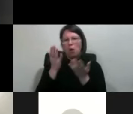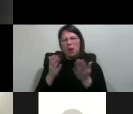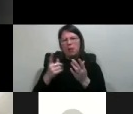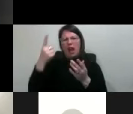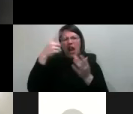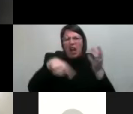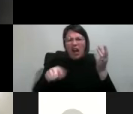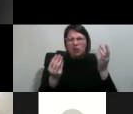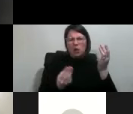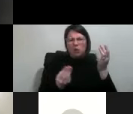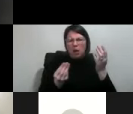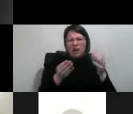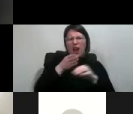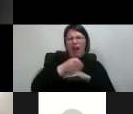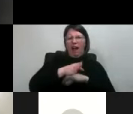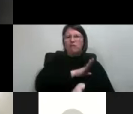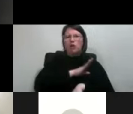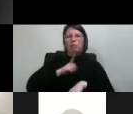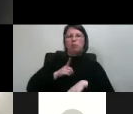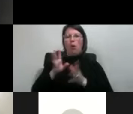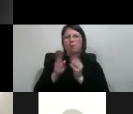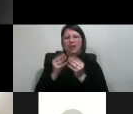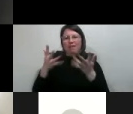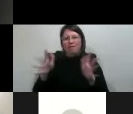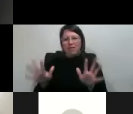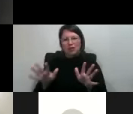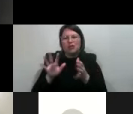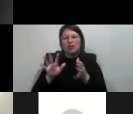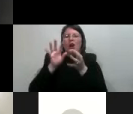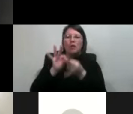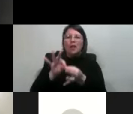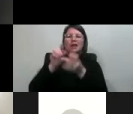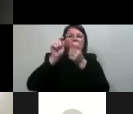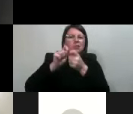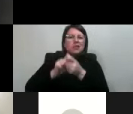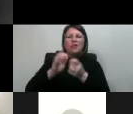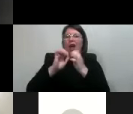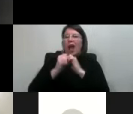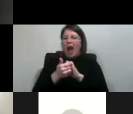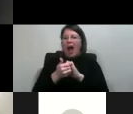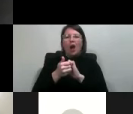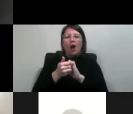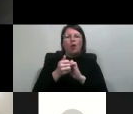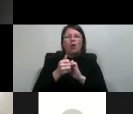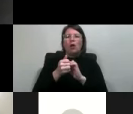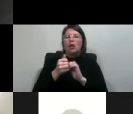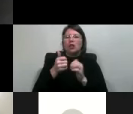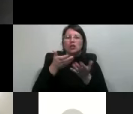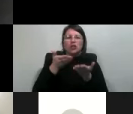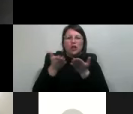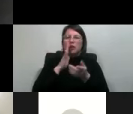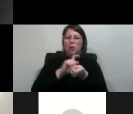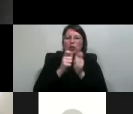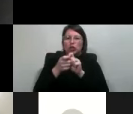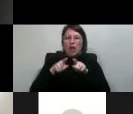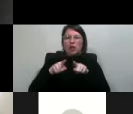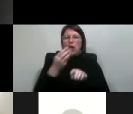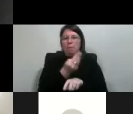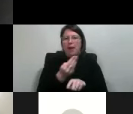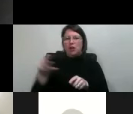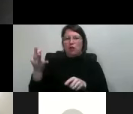Monday after our board meeting about the specifics of how service will be changing throughout the weekdays. At a high level